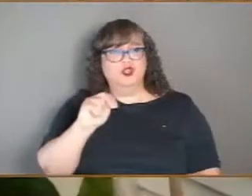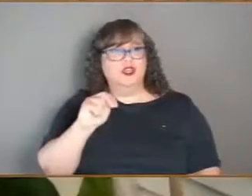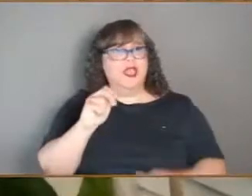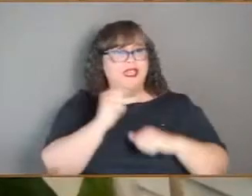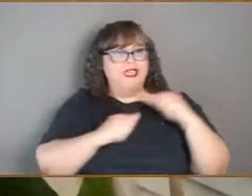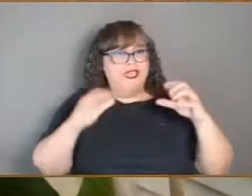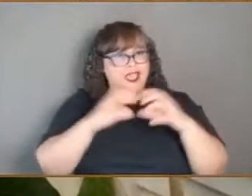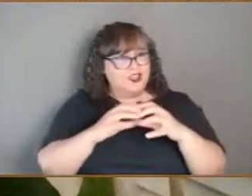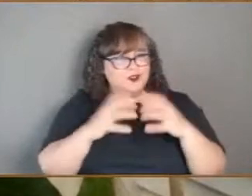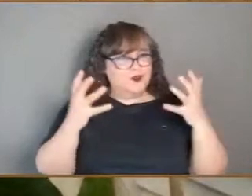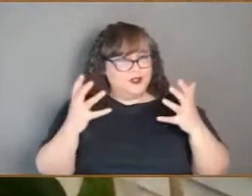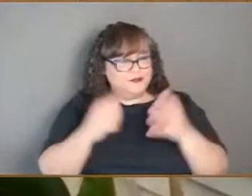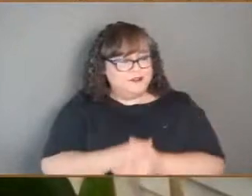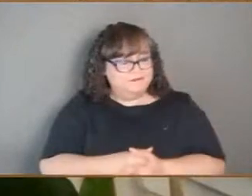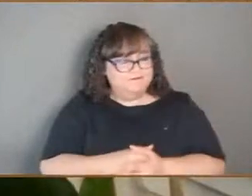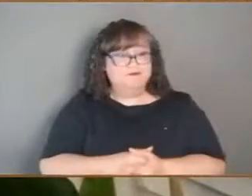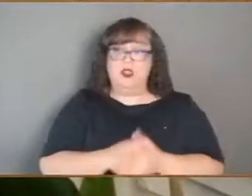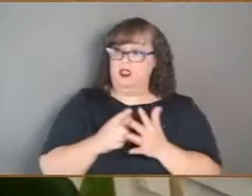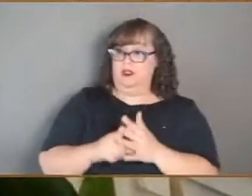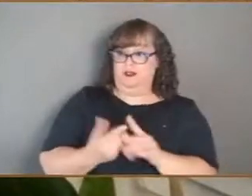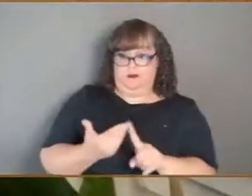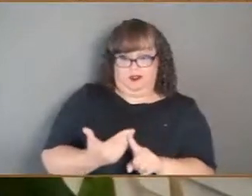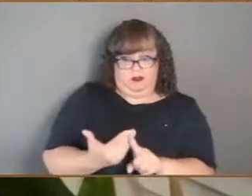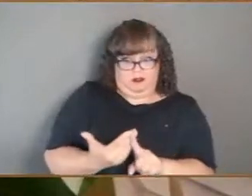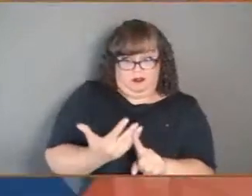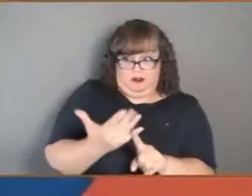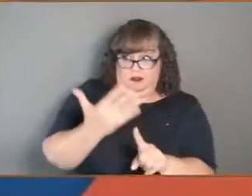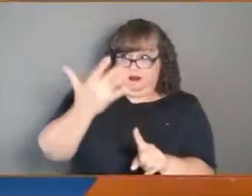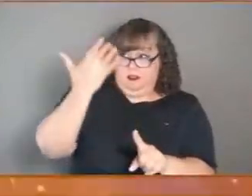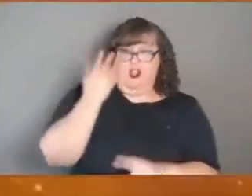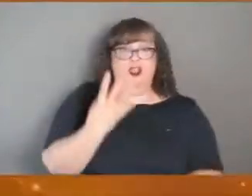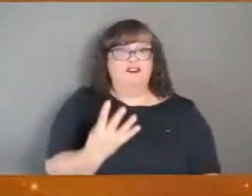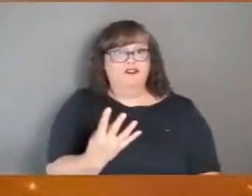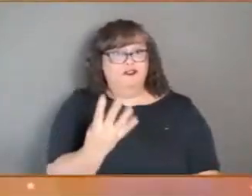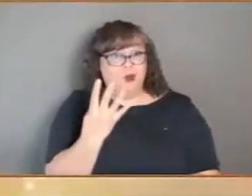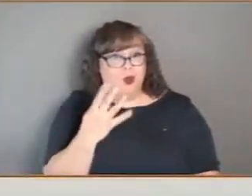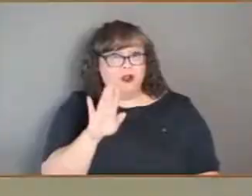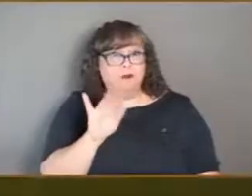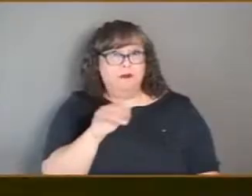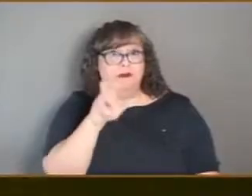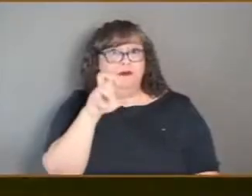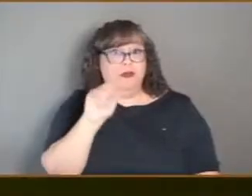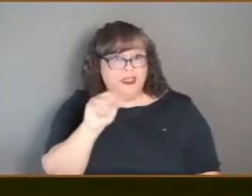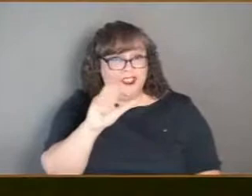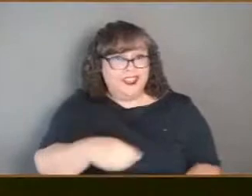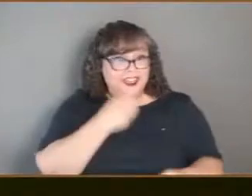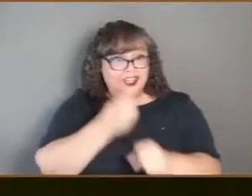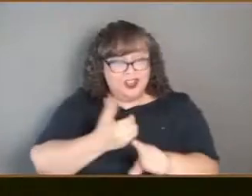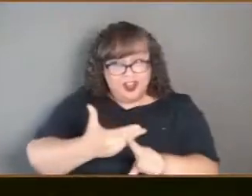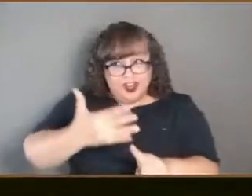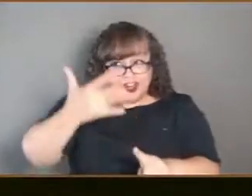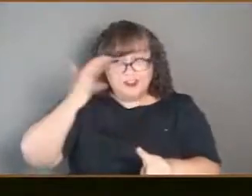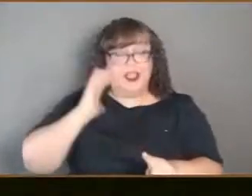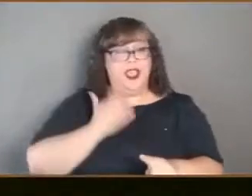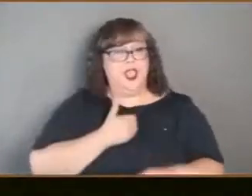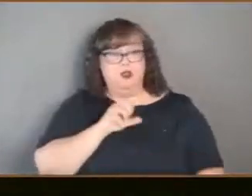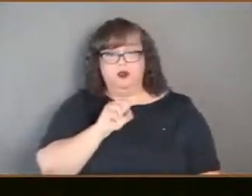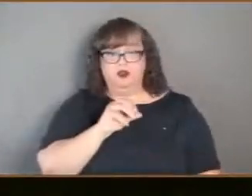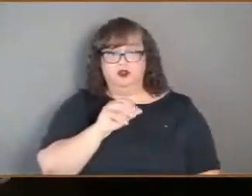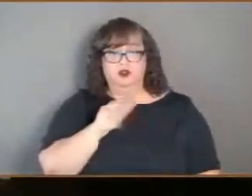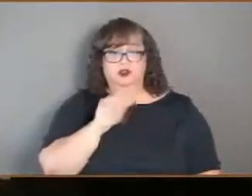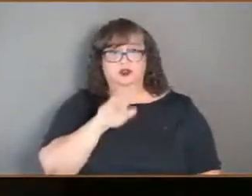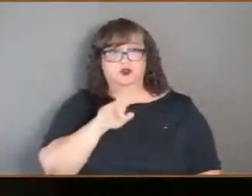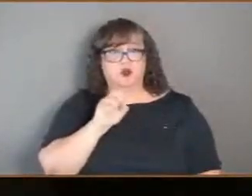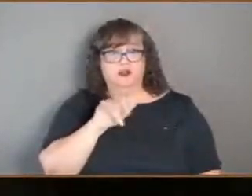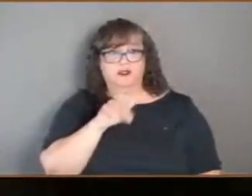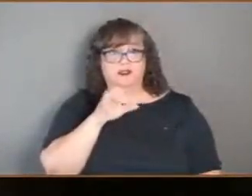Well, let's begin by going back over 4 billion years when the newly formed solar system consisted of trillions